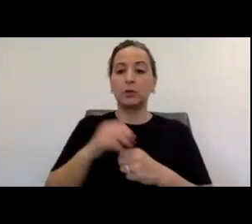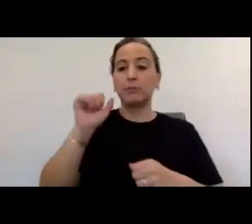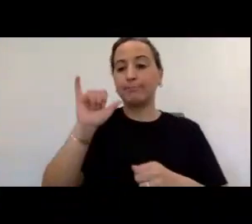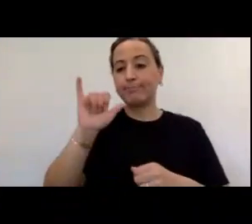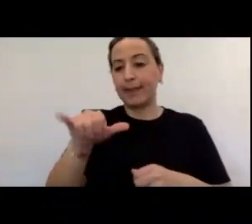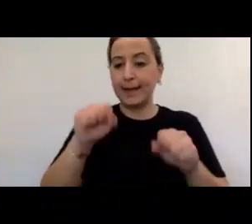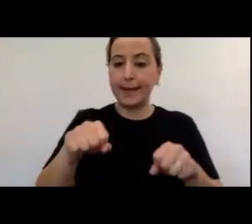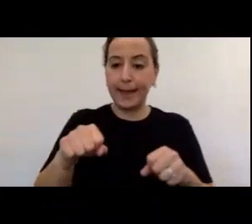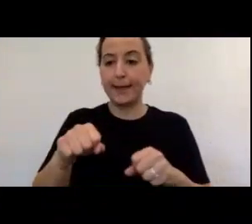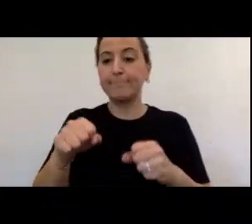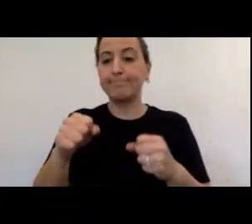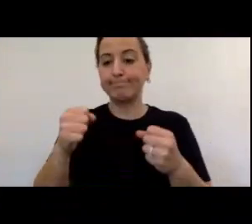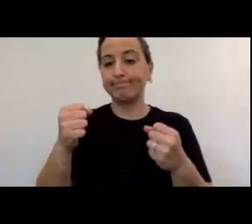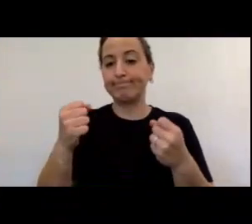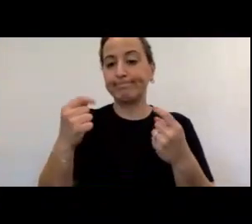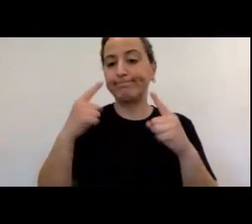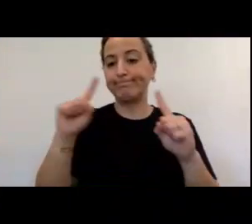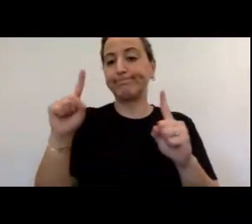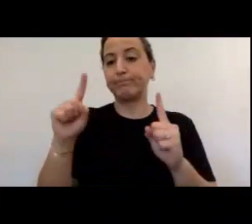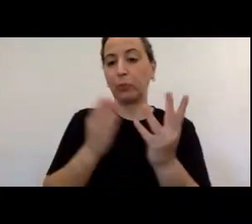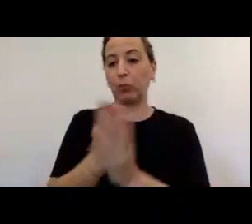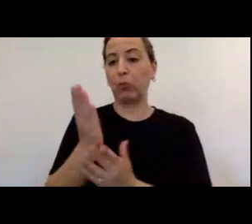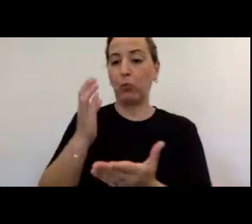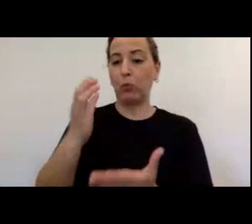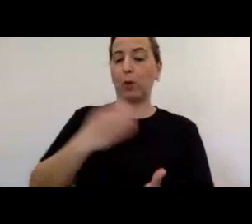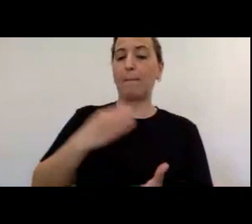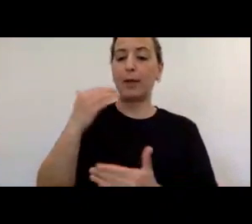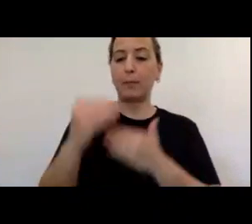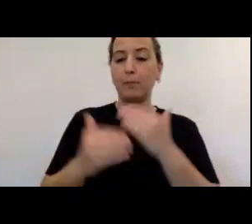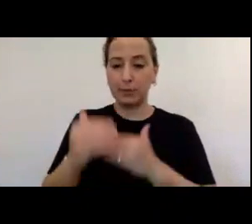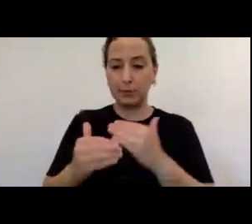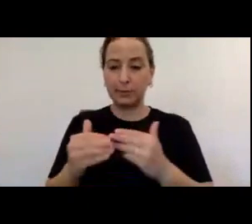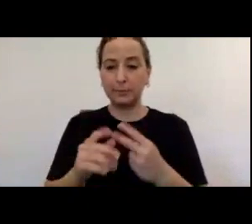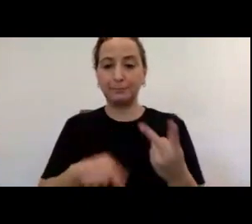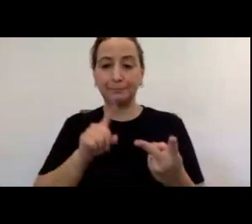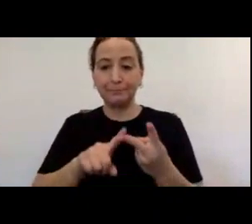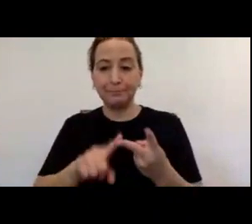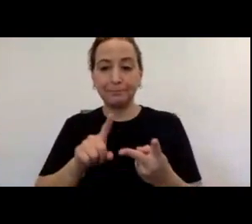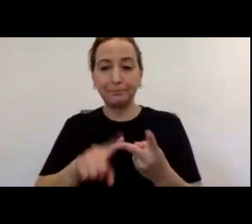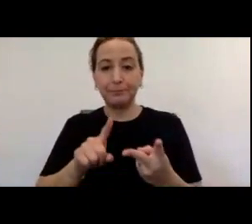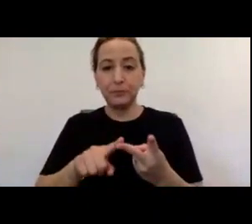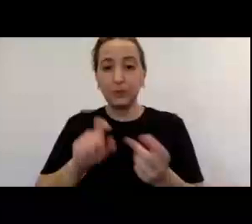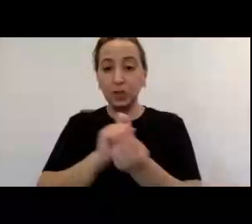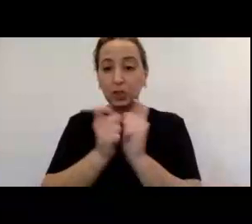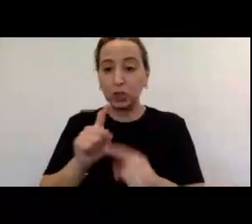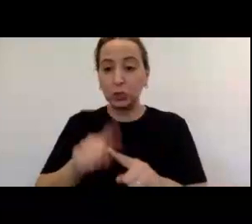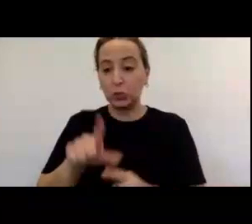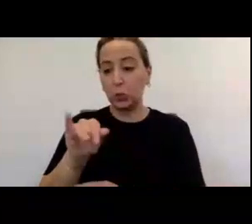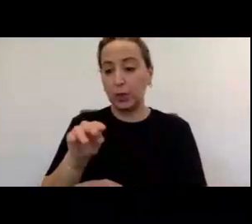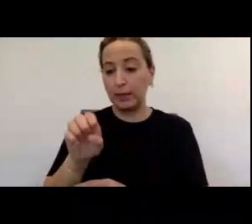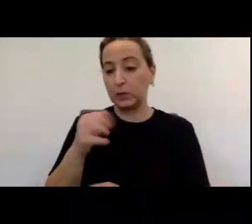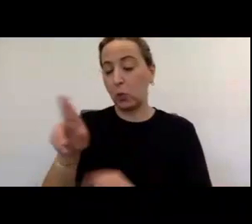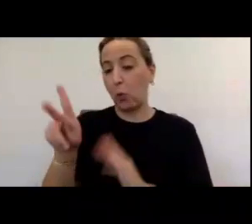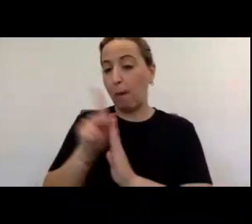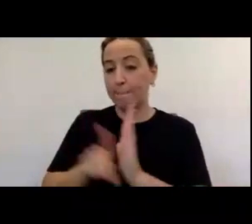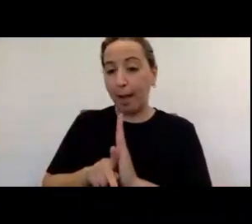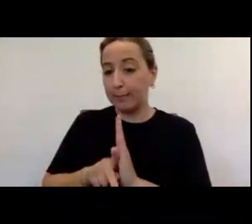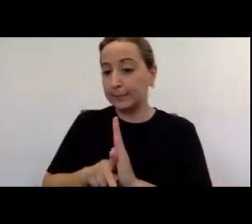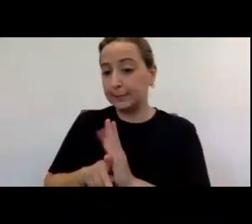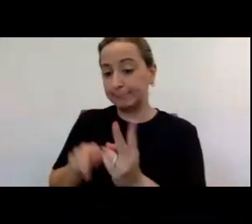be accomplished through the complaint process. They can get changes to the lease and other policies. If those policies are